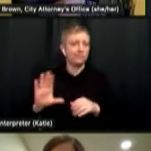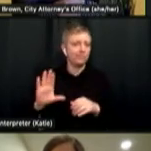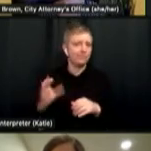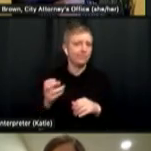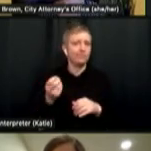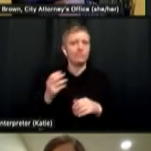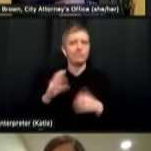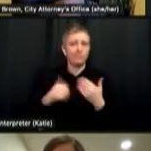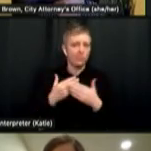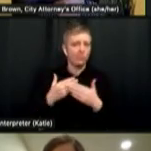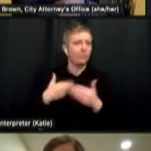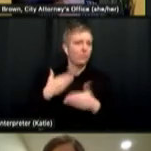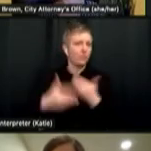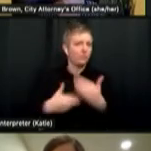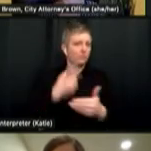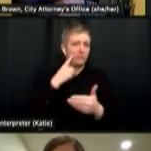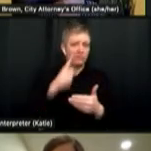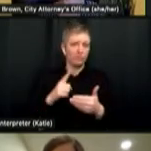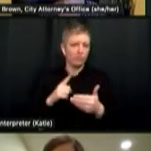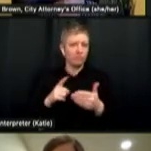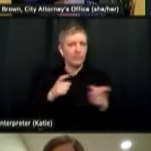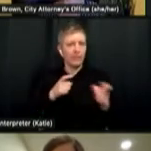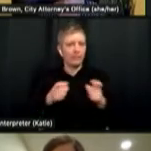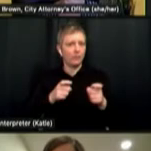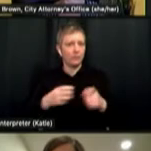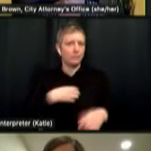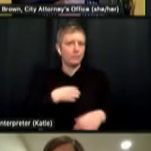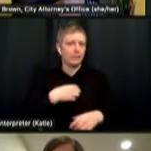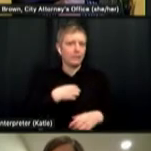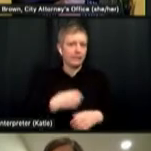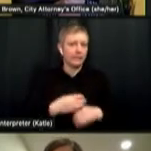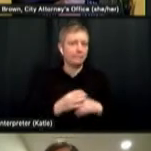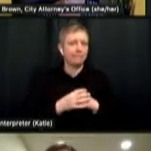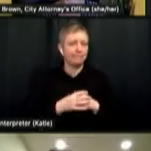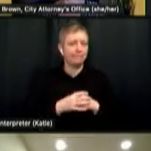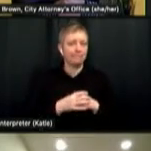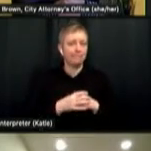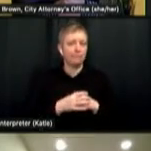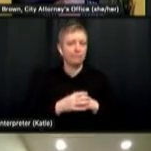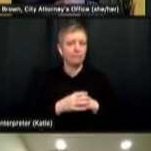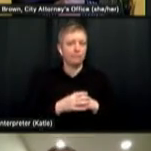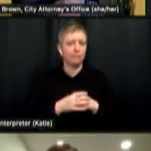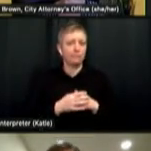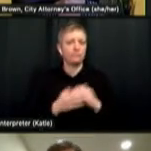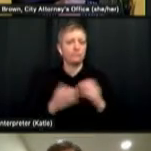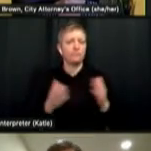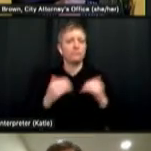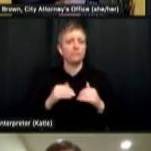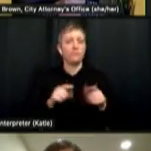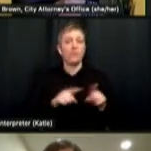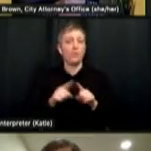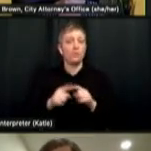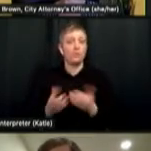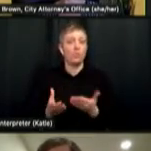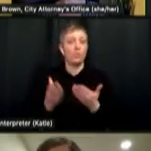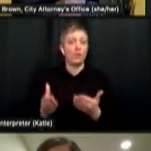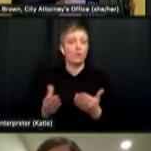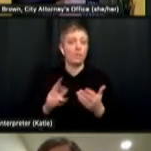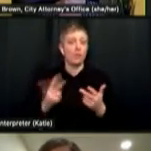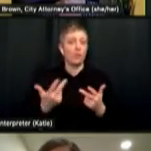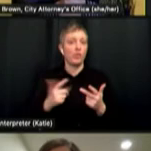the complaint. We also recommend three, that the